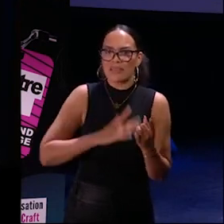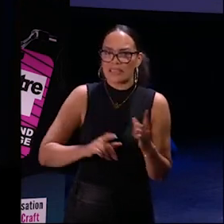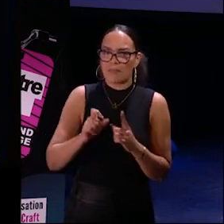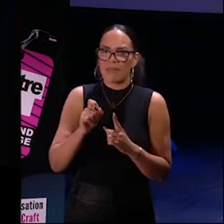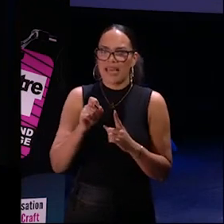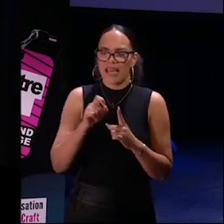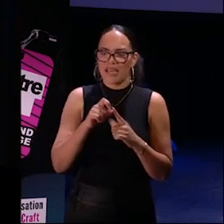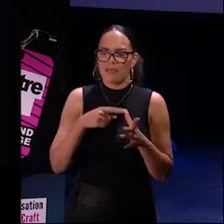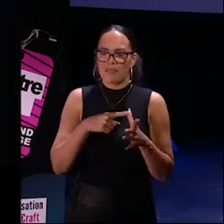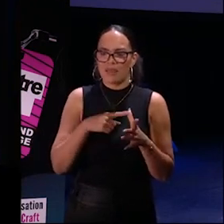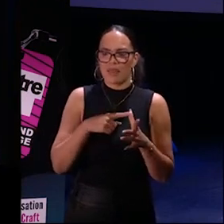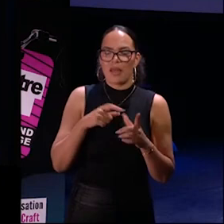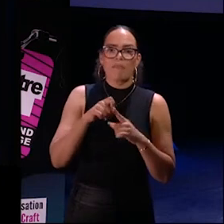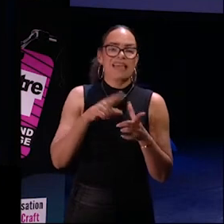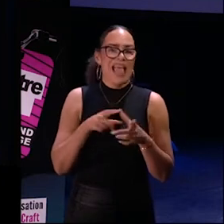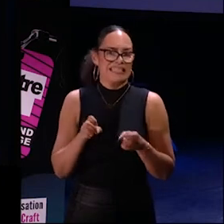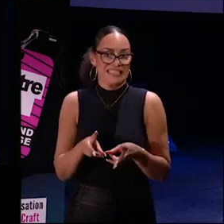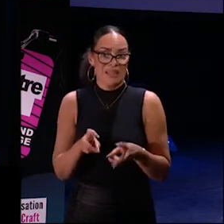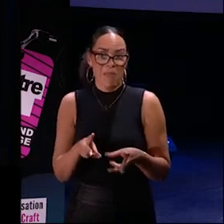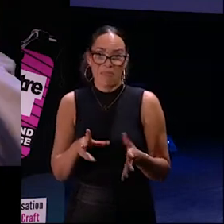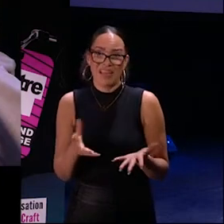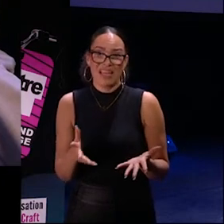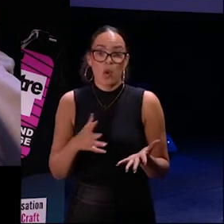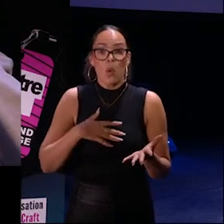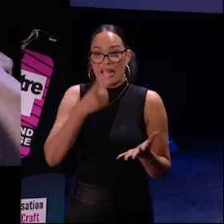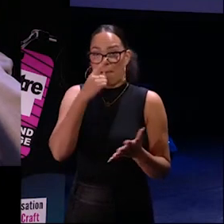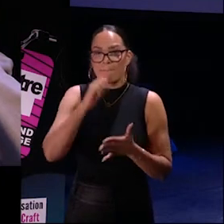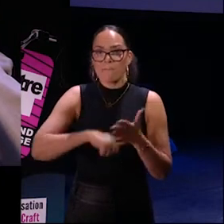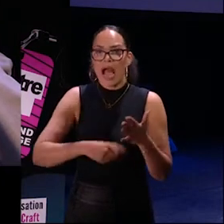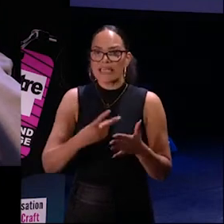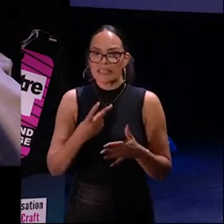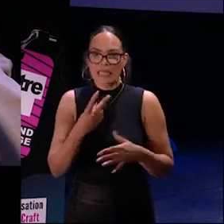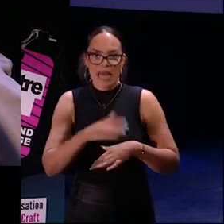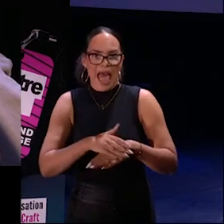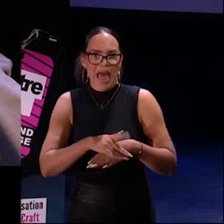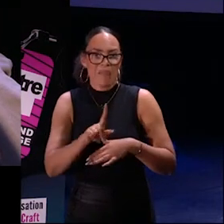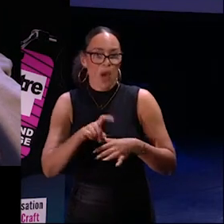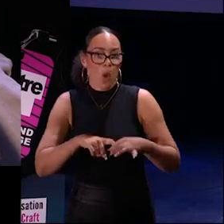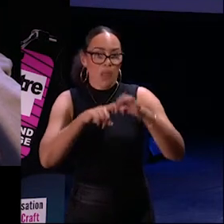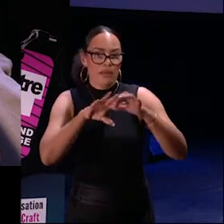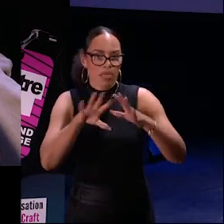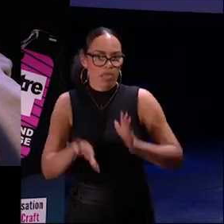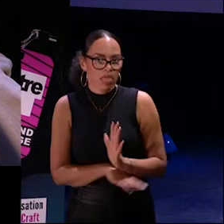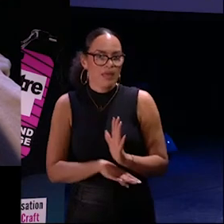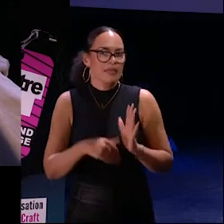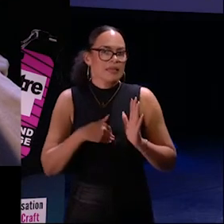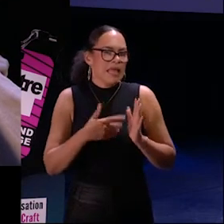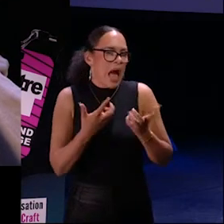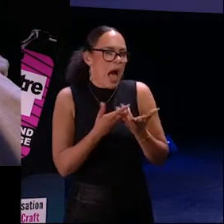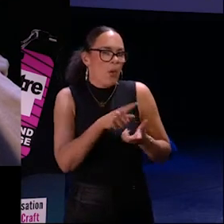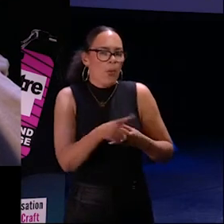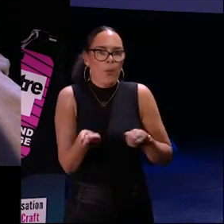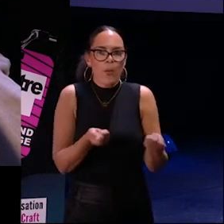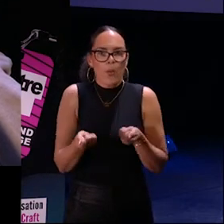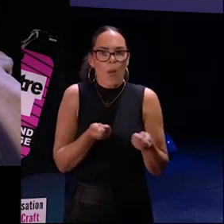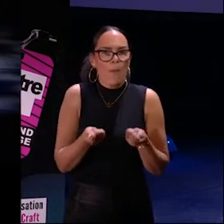just too expensive. So we could get a second-hand one, but then is the quality less? Like, how do you deal with that